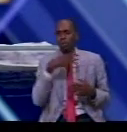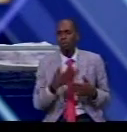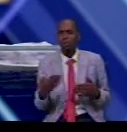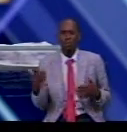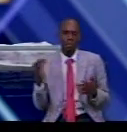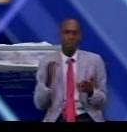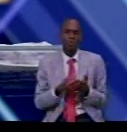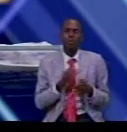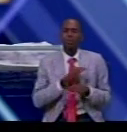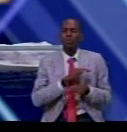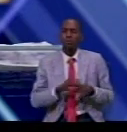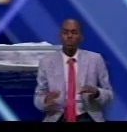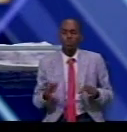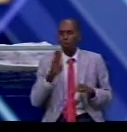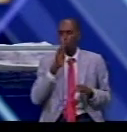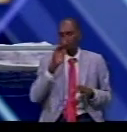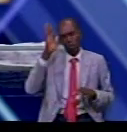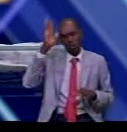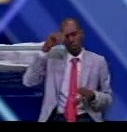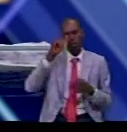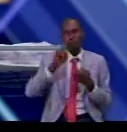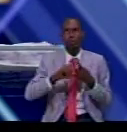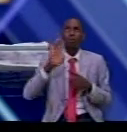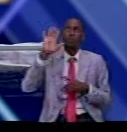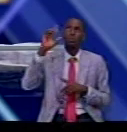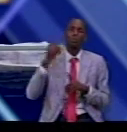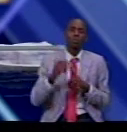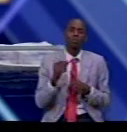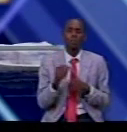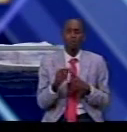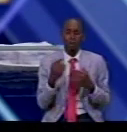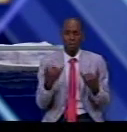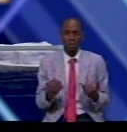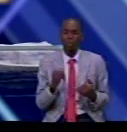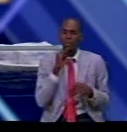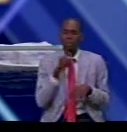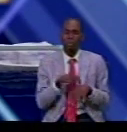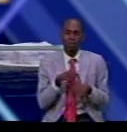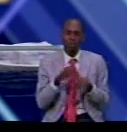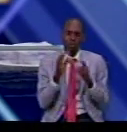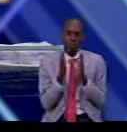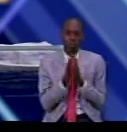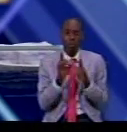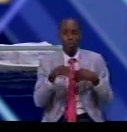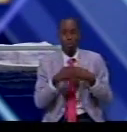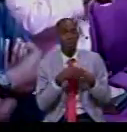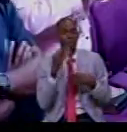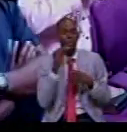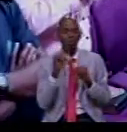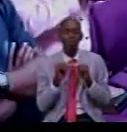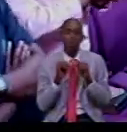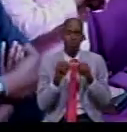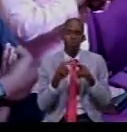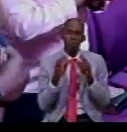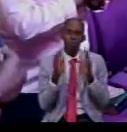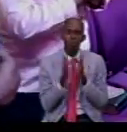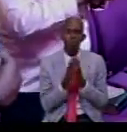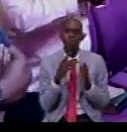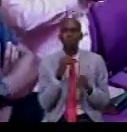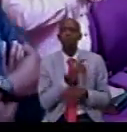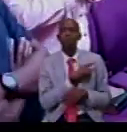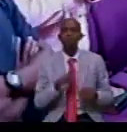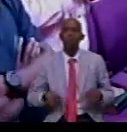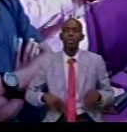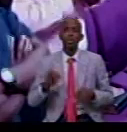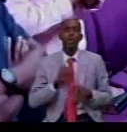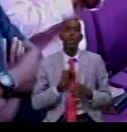itching ears. This is the time for us to pray. As you go back, you continue to pray and say, Lord, I want to live for you